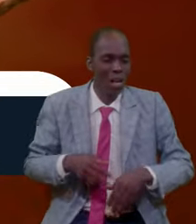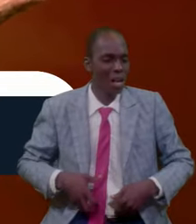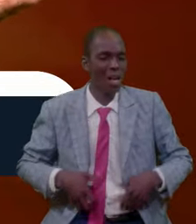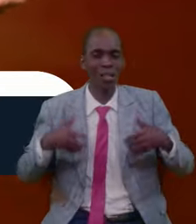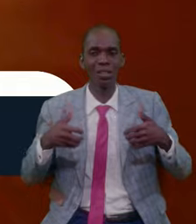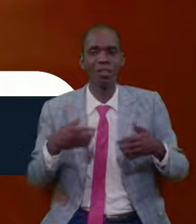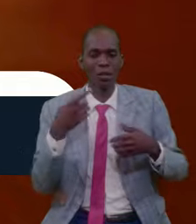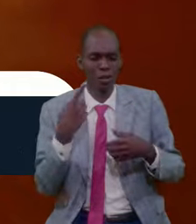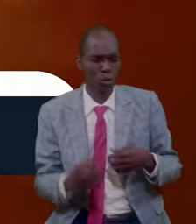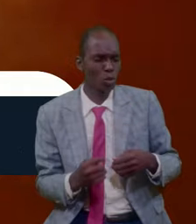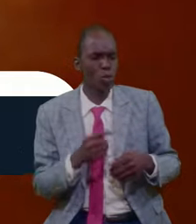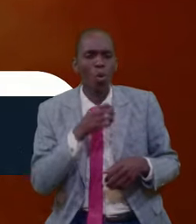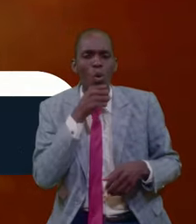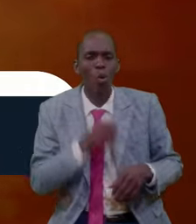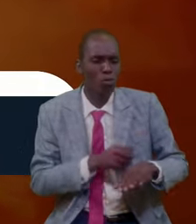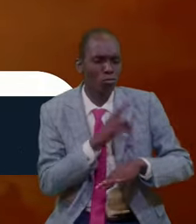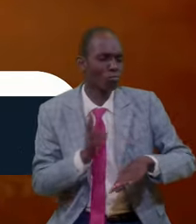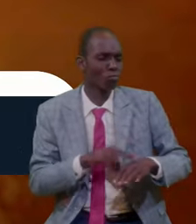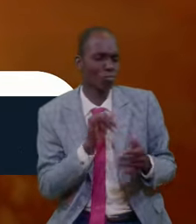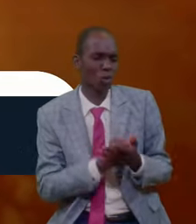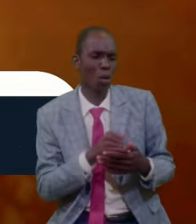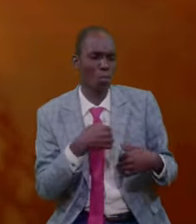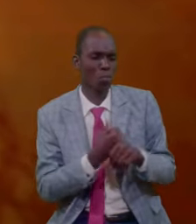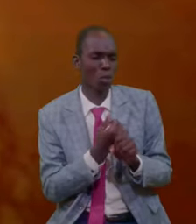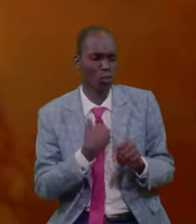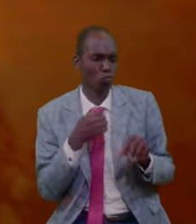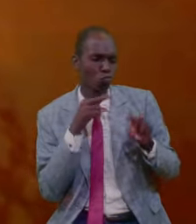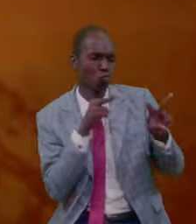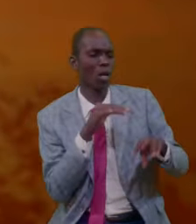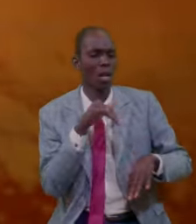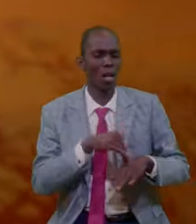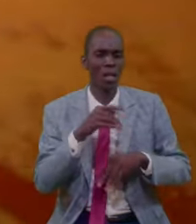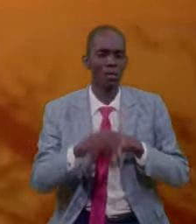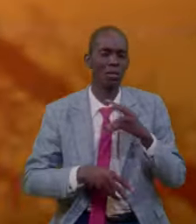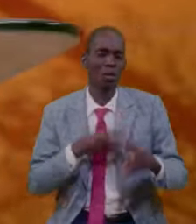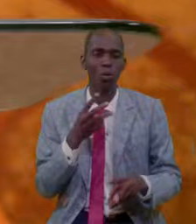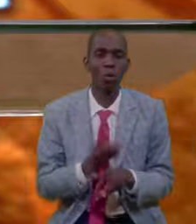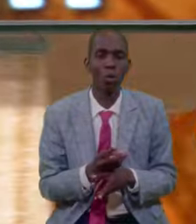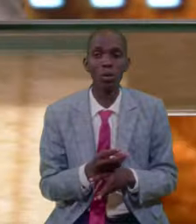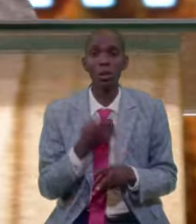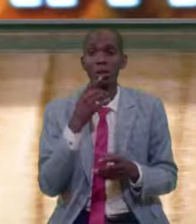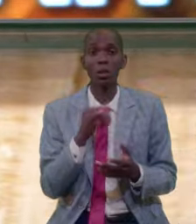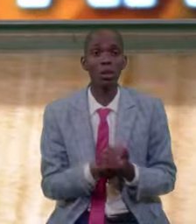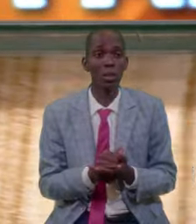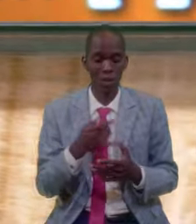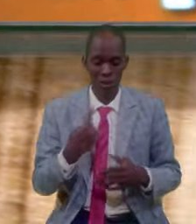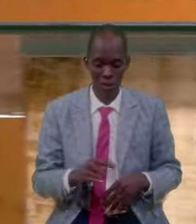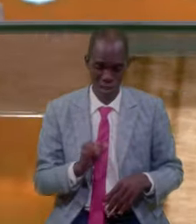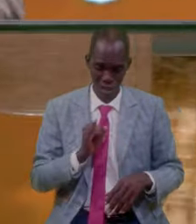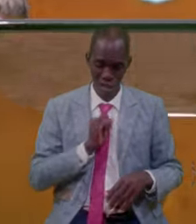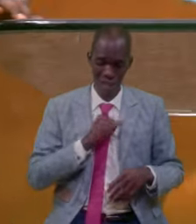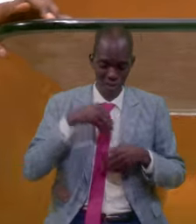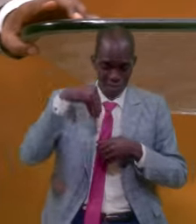like the world, and the one that gives excuses like Adam. It says, the I within me,